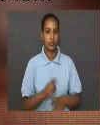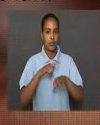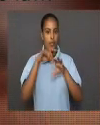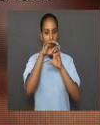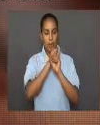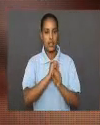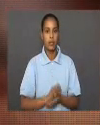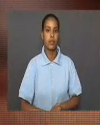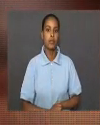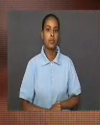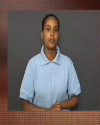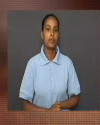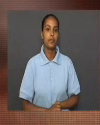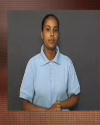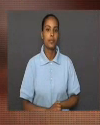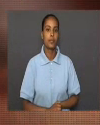Time's up.